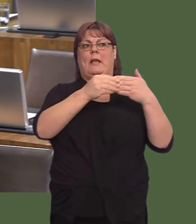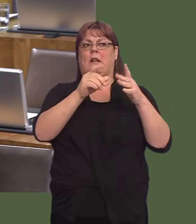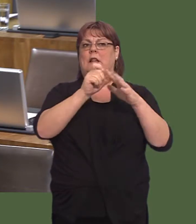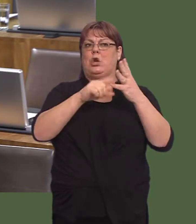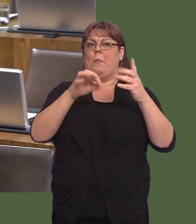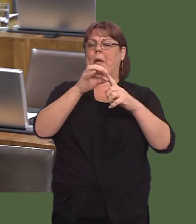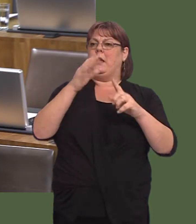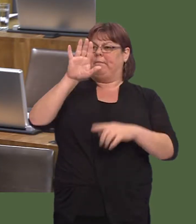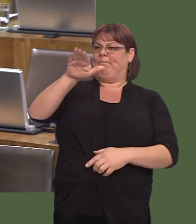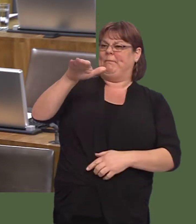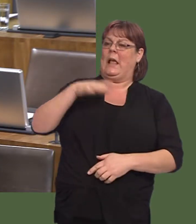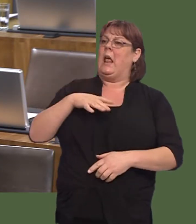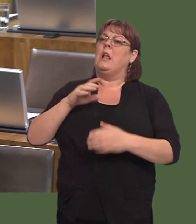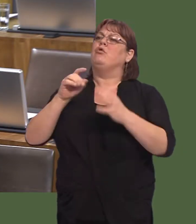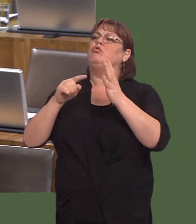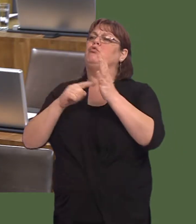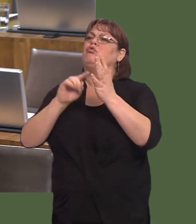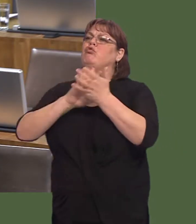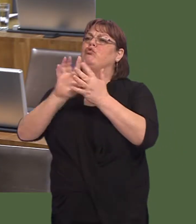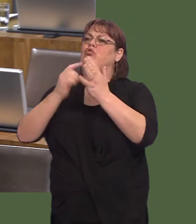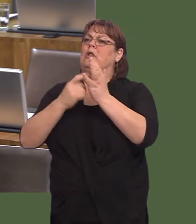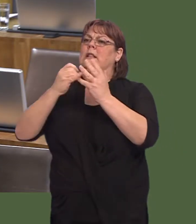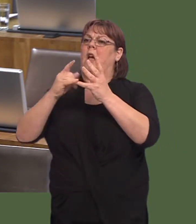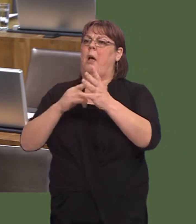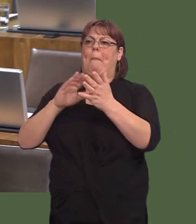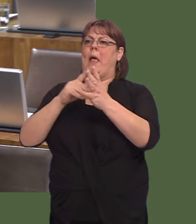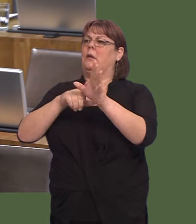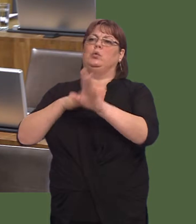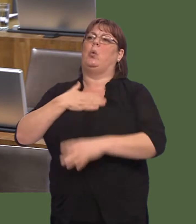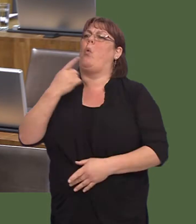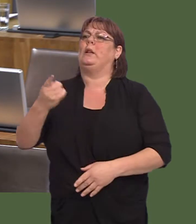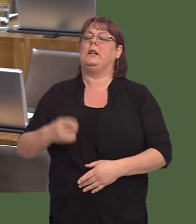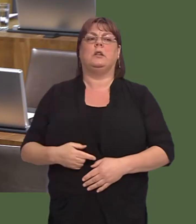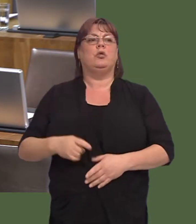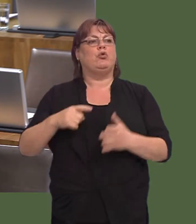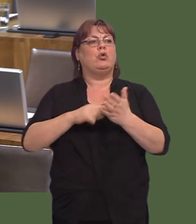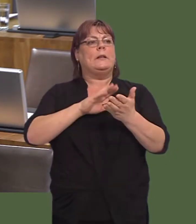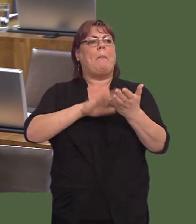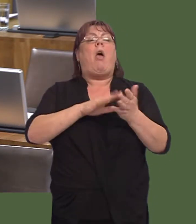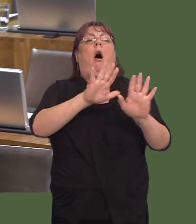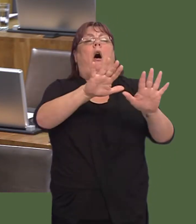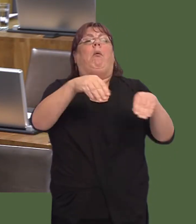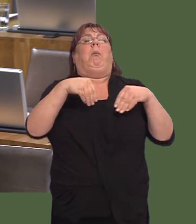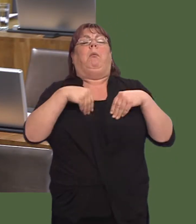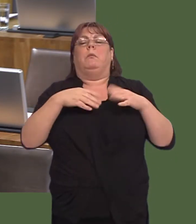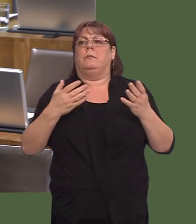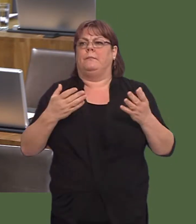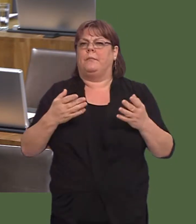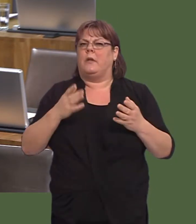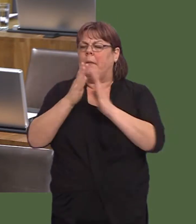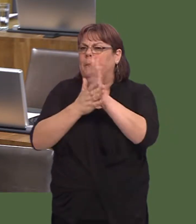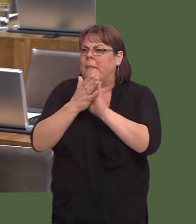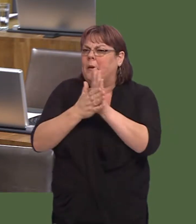to do this, and Theresa May then capitulates. Is there not a danger here that the whole of the UK and